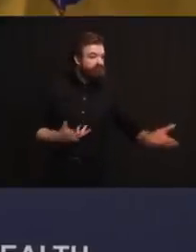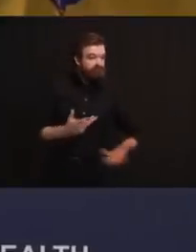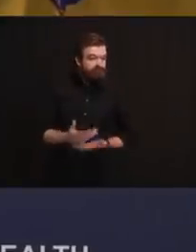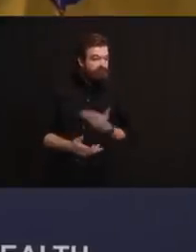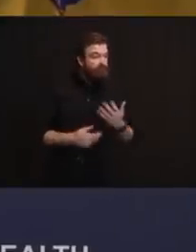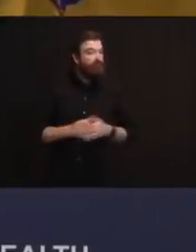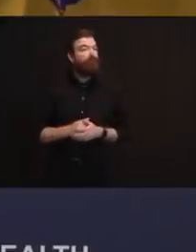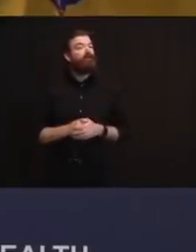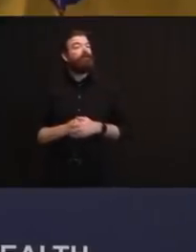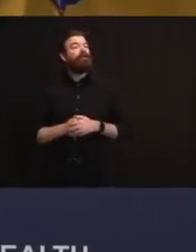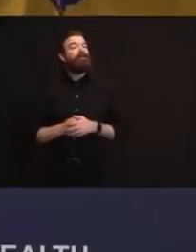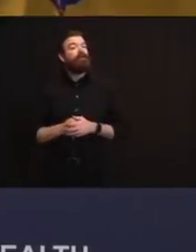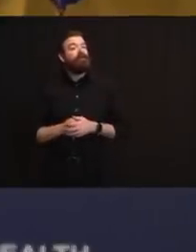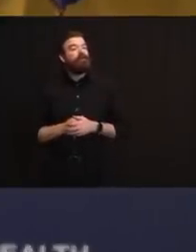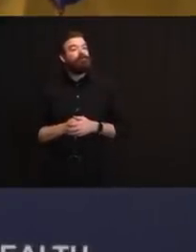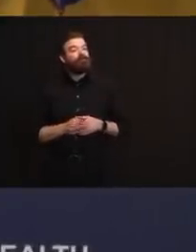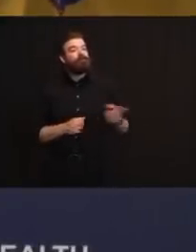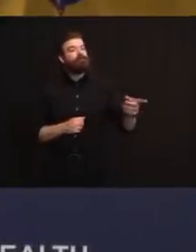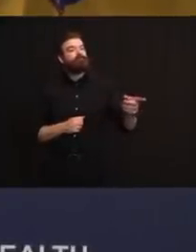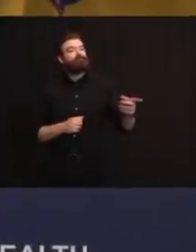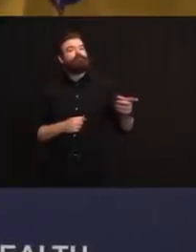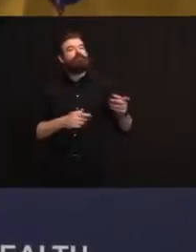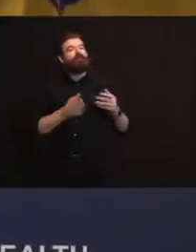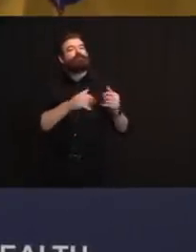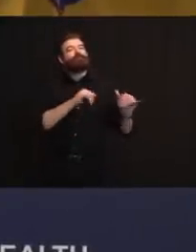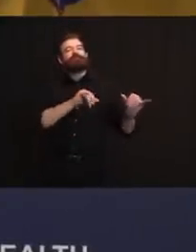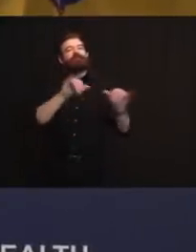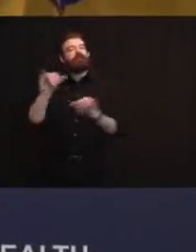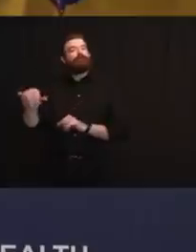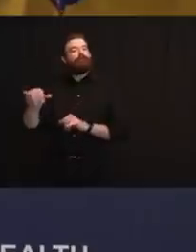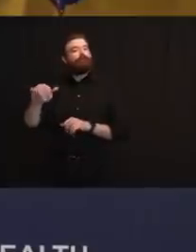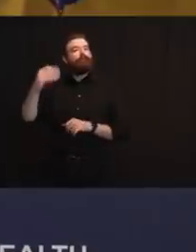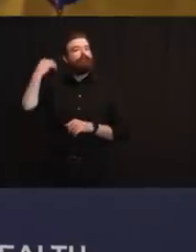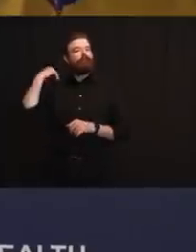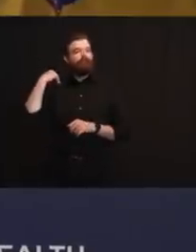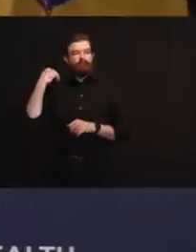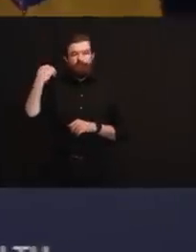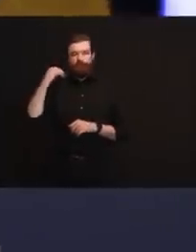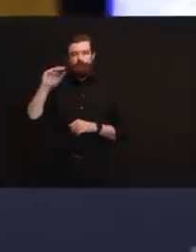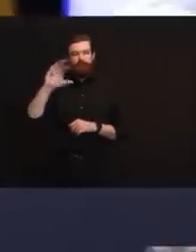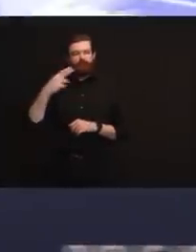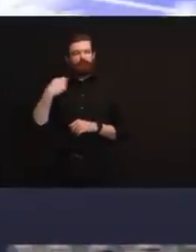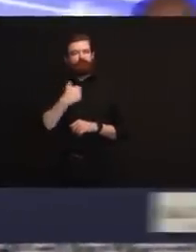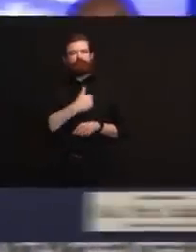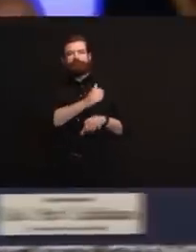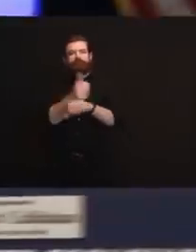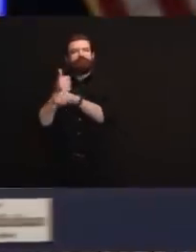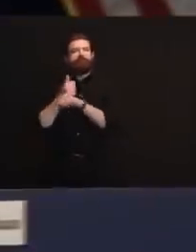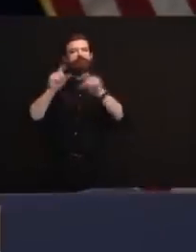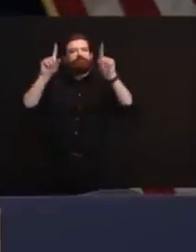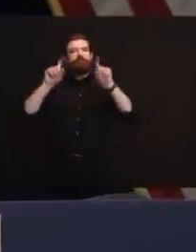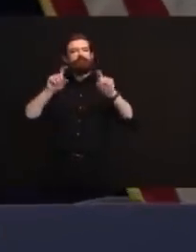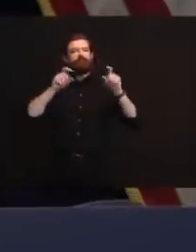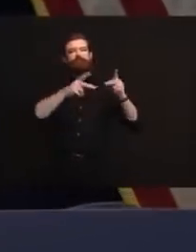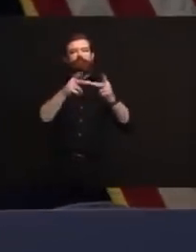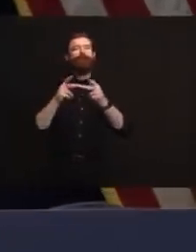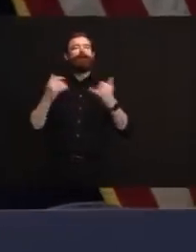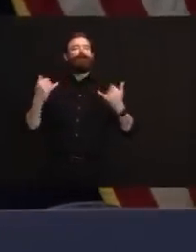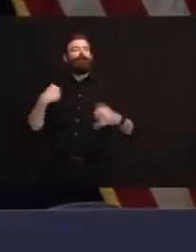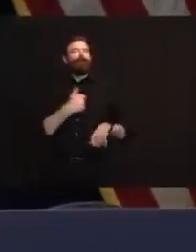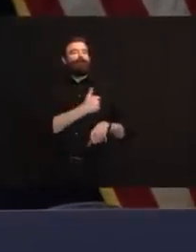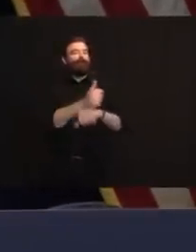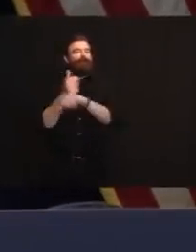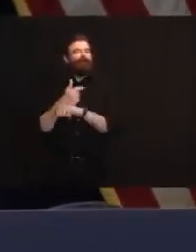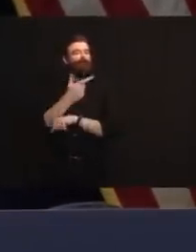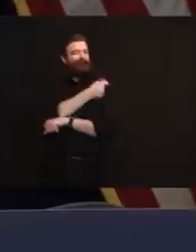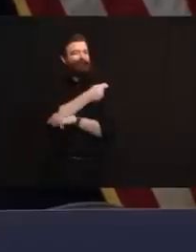played when we were setting up the testing sites early on. So That's welcome correct. and thank you. Thank you, Governor. Good afternoon. With regards to compliance,